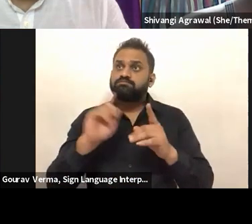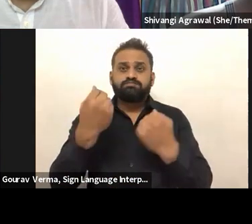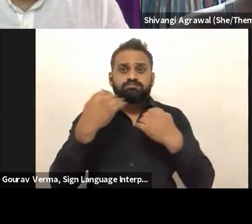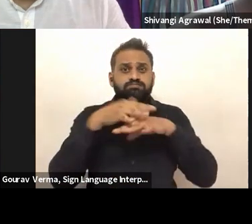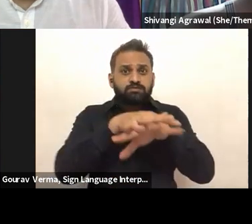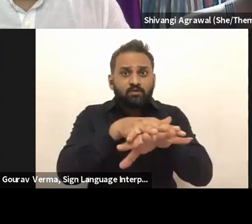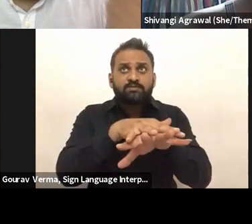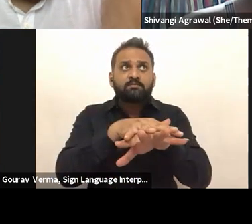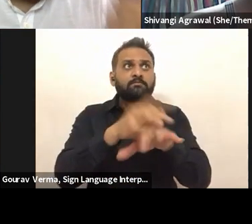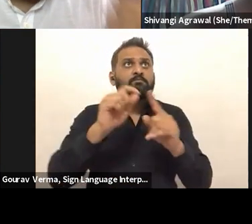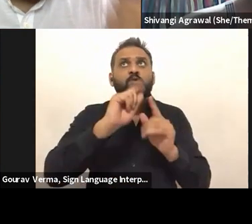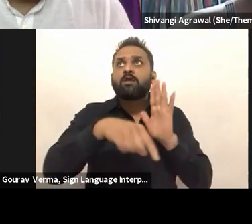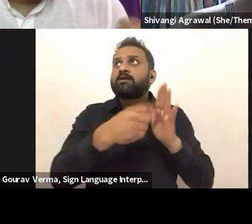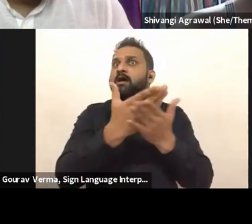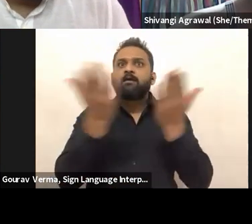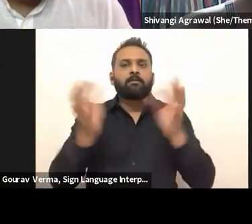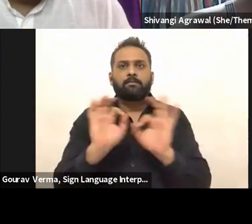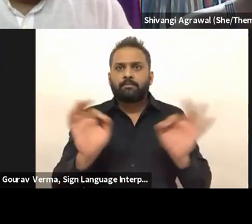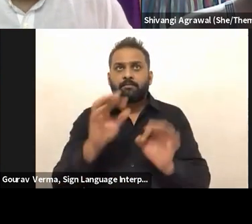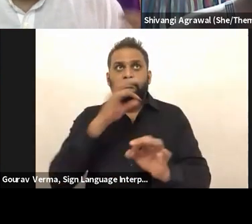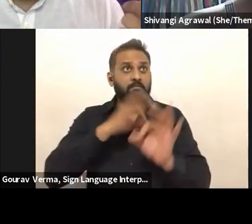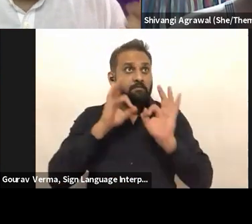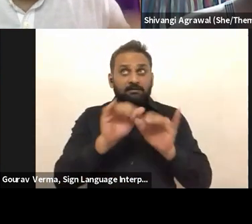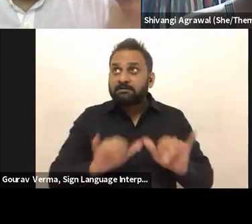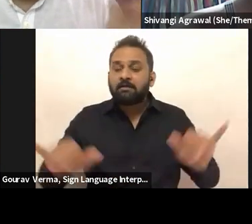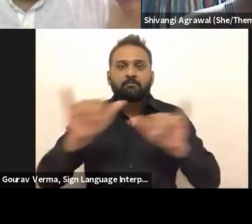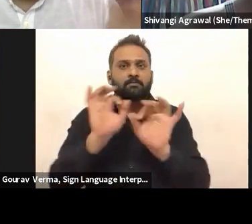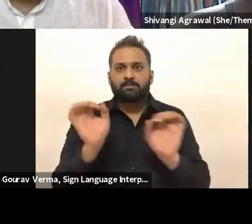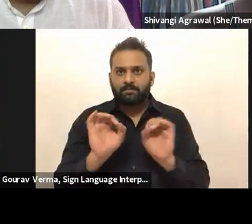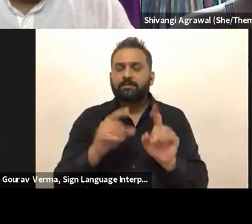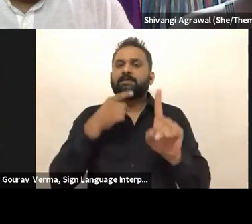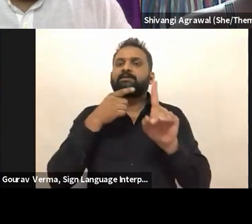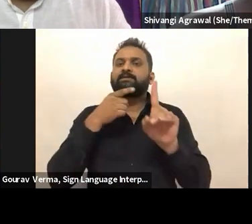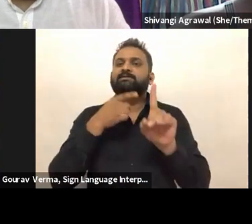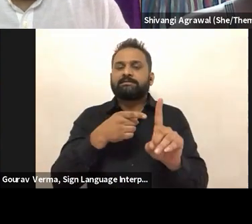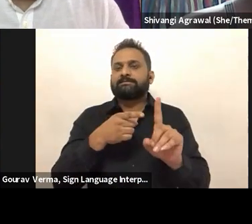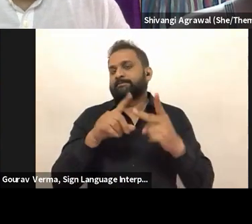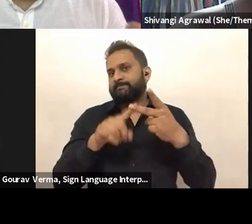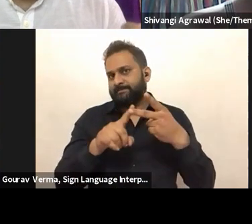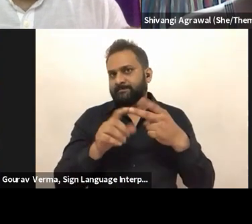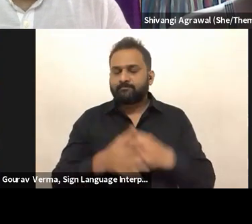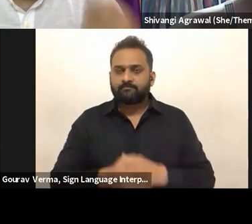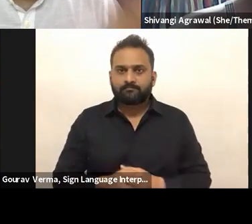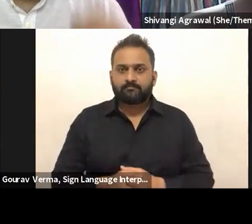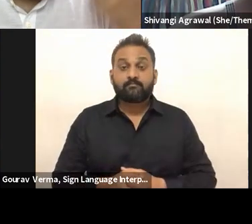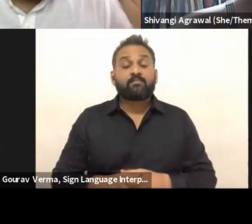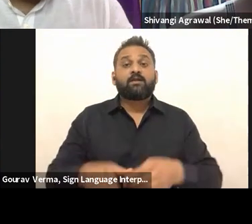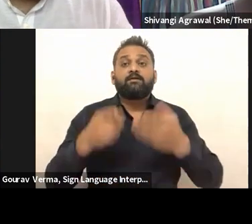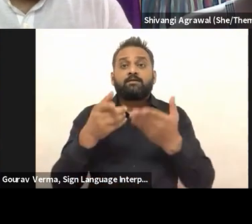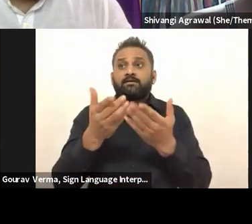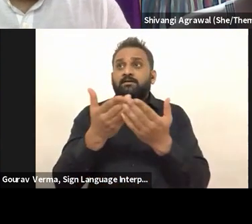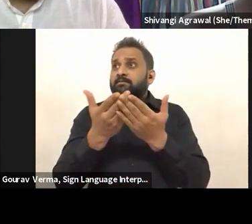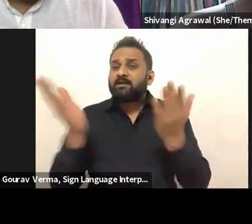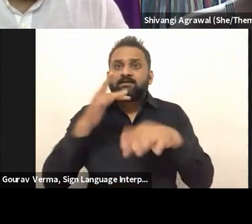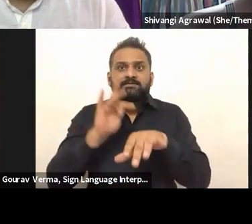place. Benefits, employee benefits. Though that is the second thing. There is not much